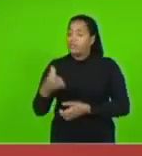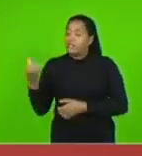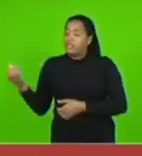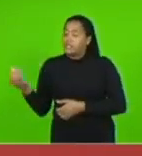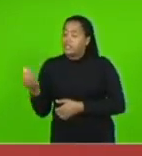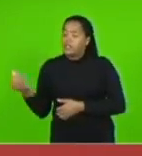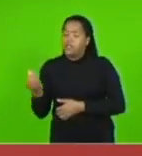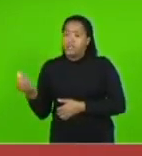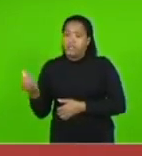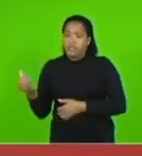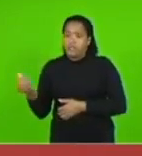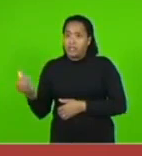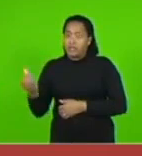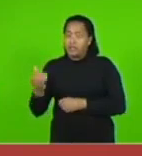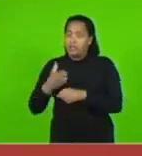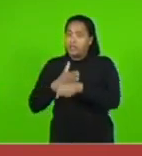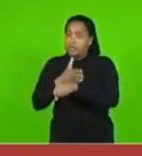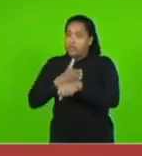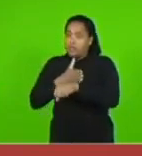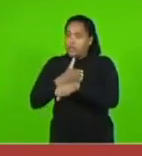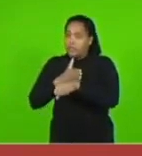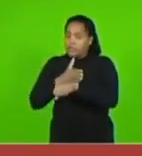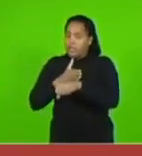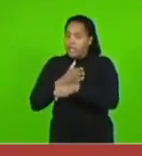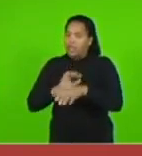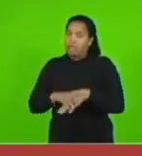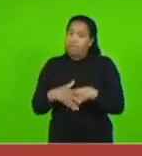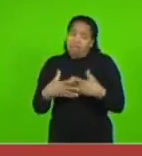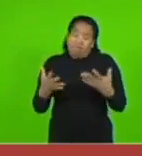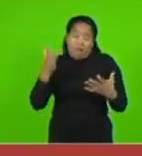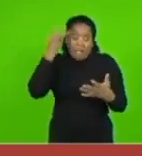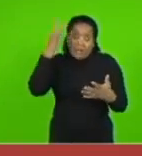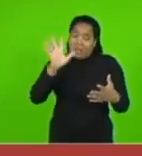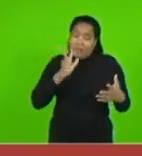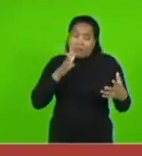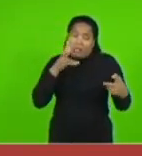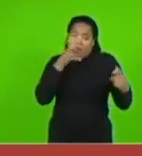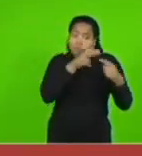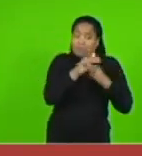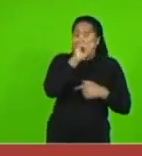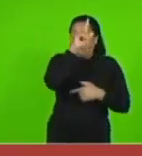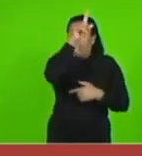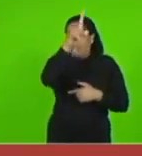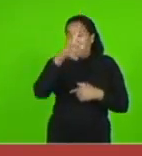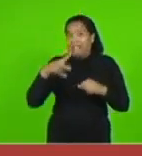In sixth place is a Serra. These are different cities in Brazil.